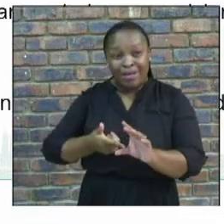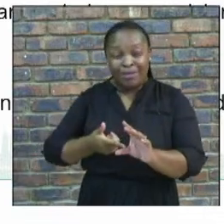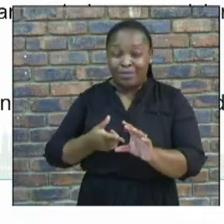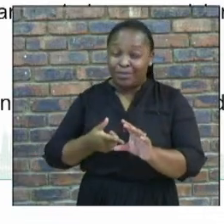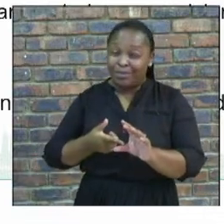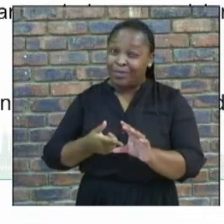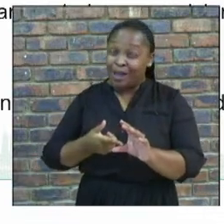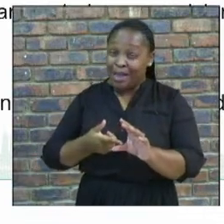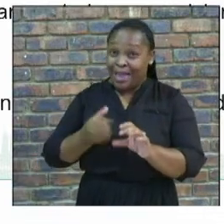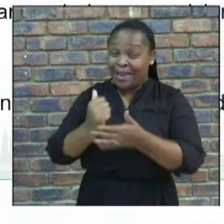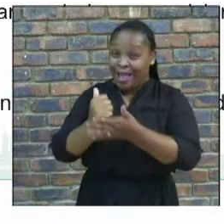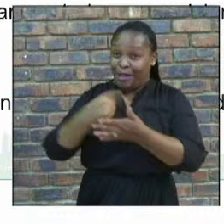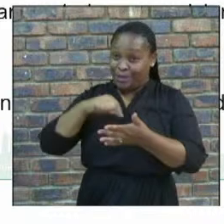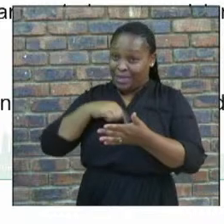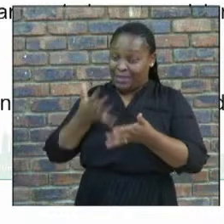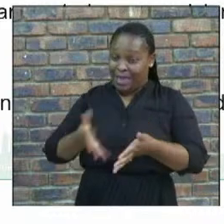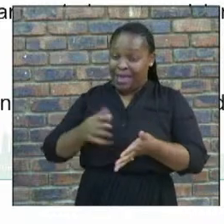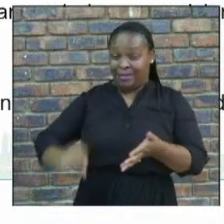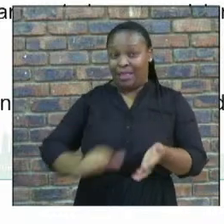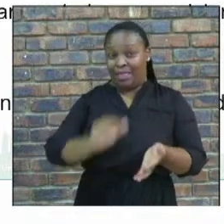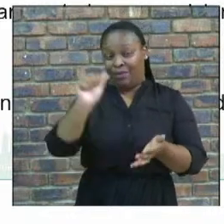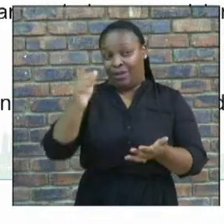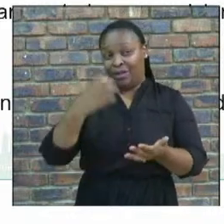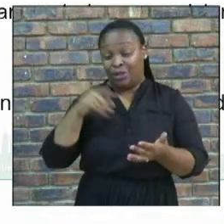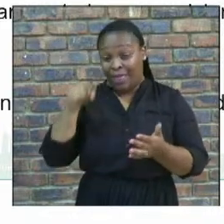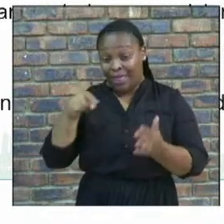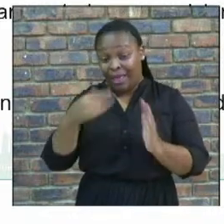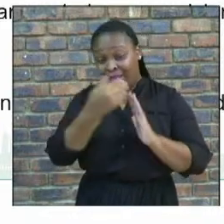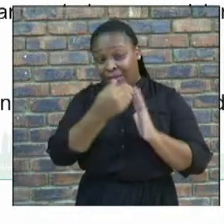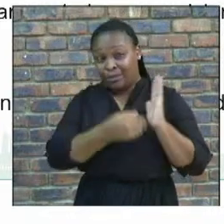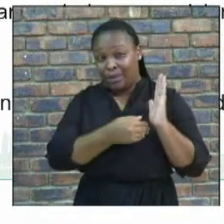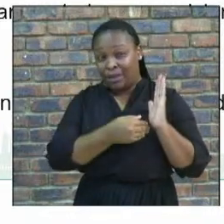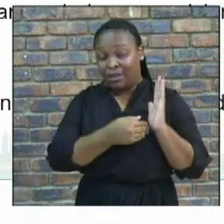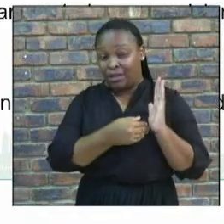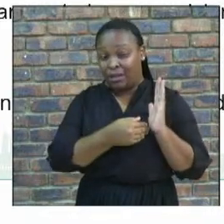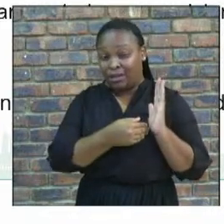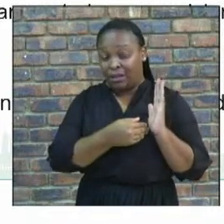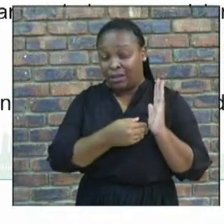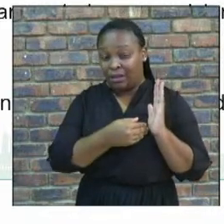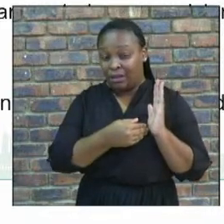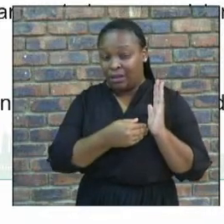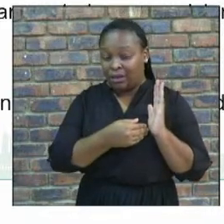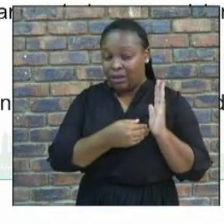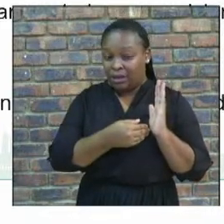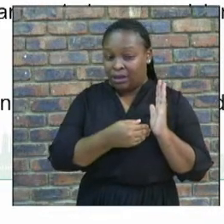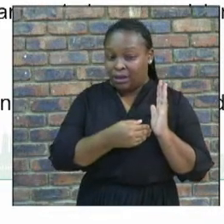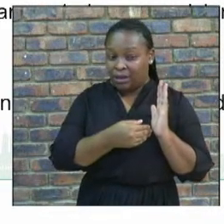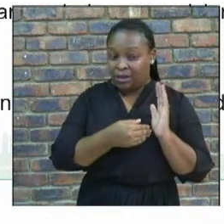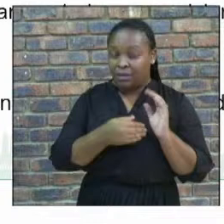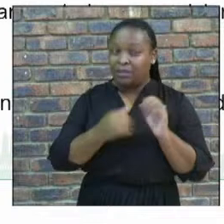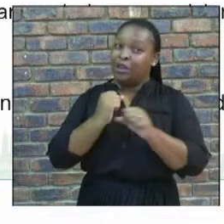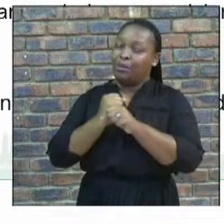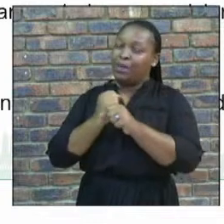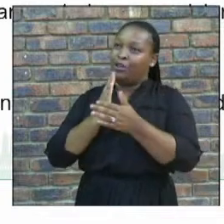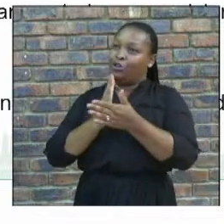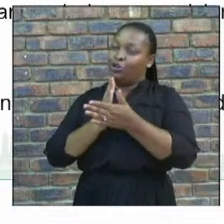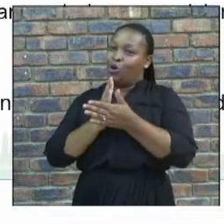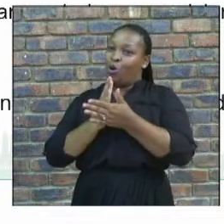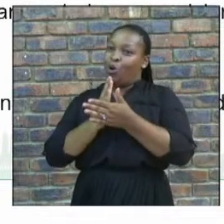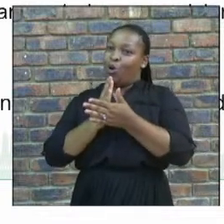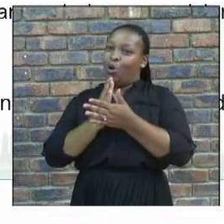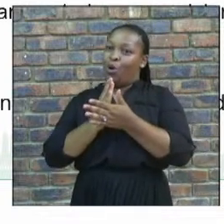South Africa. So this bill is going to regulate the exploration